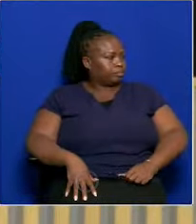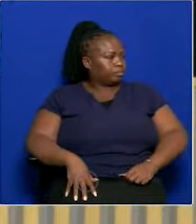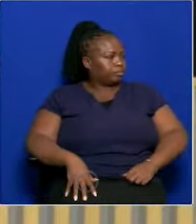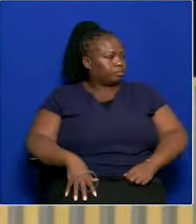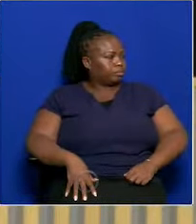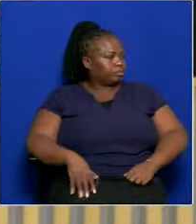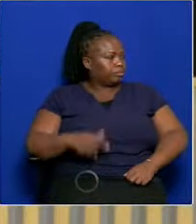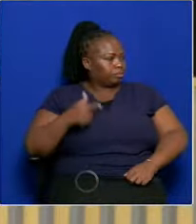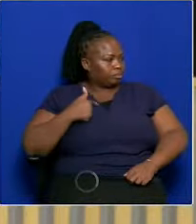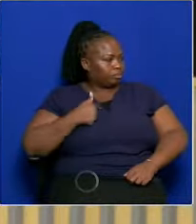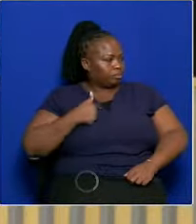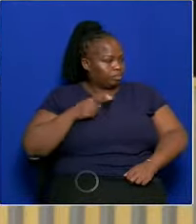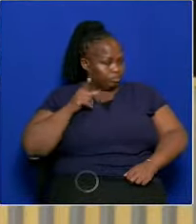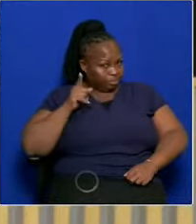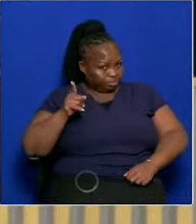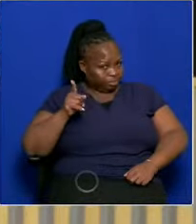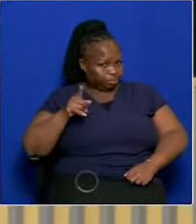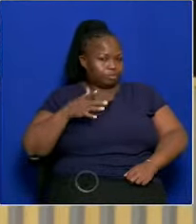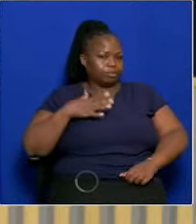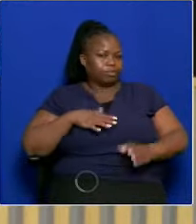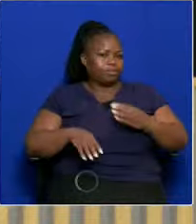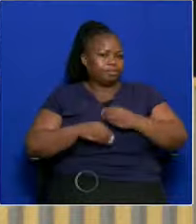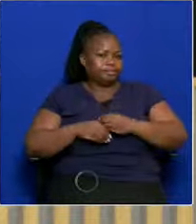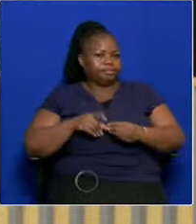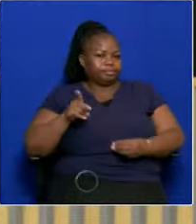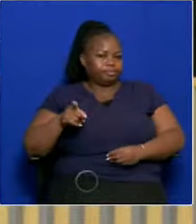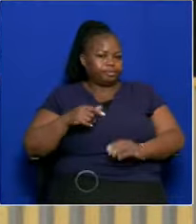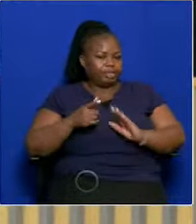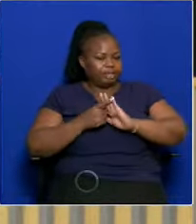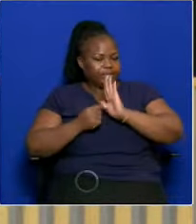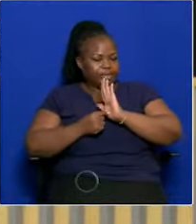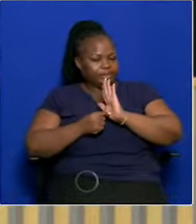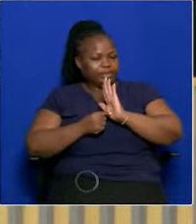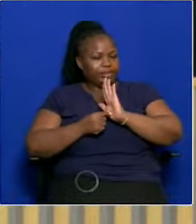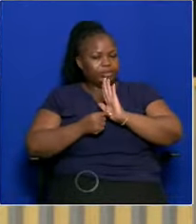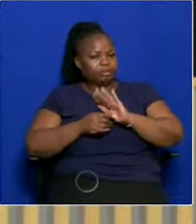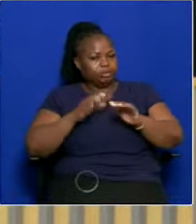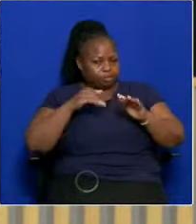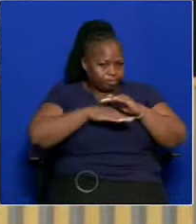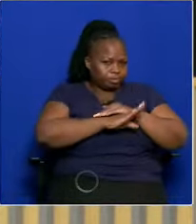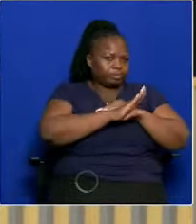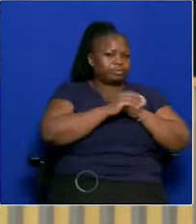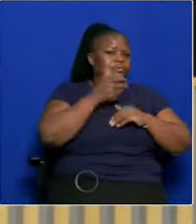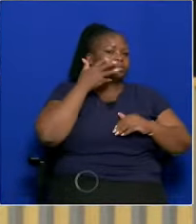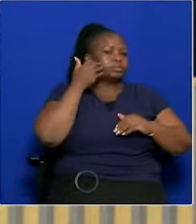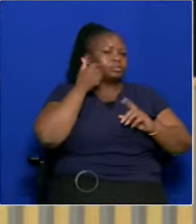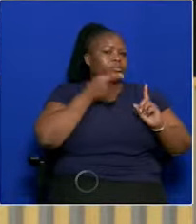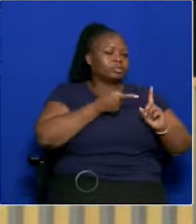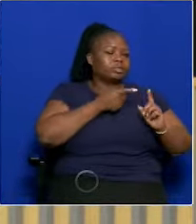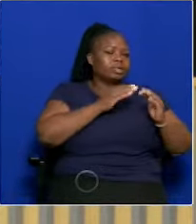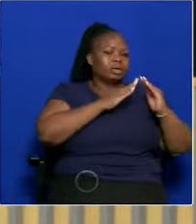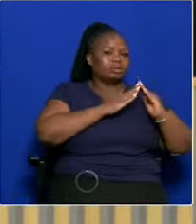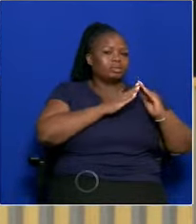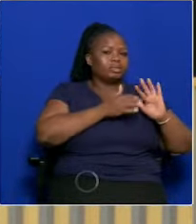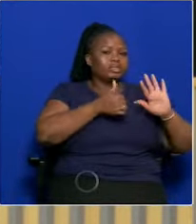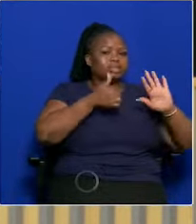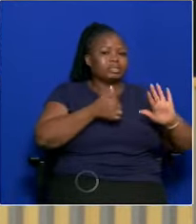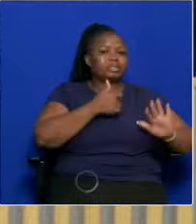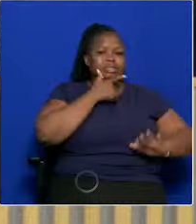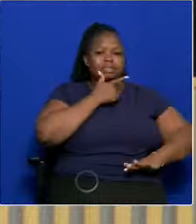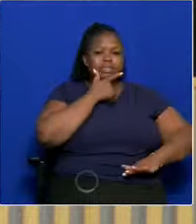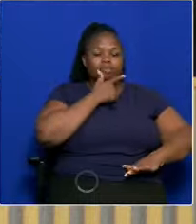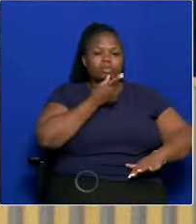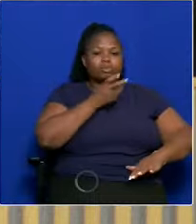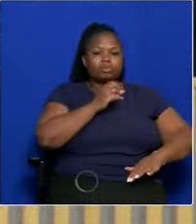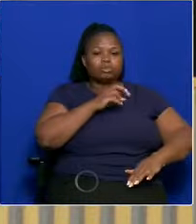context? On the date of the raid on Mr. Matlala's house on the 6th of December 2024,